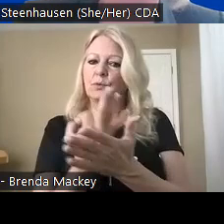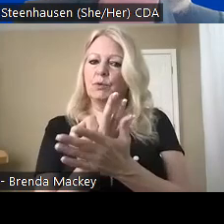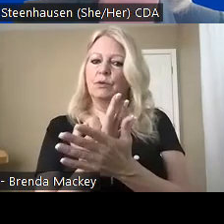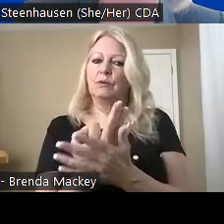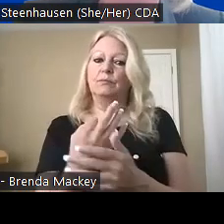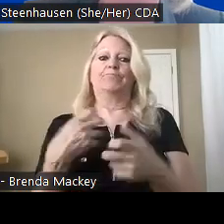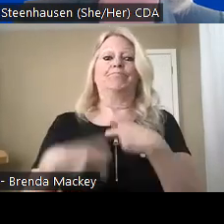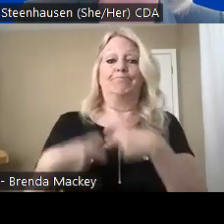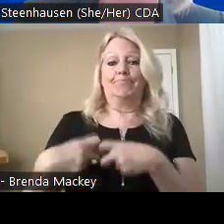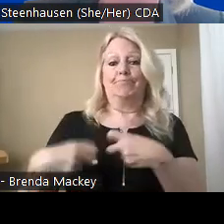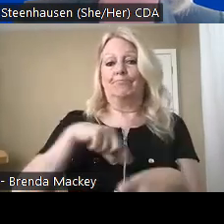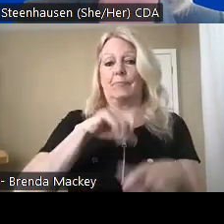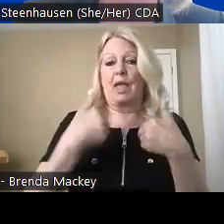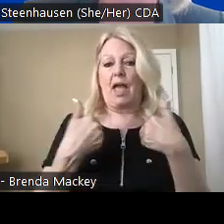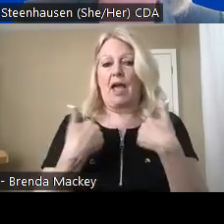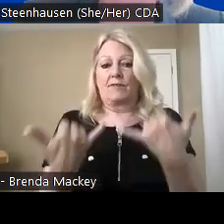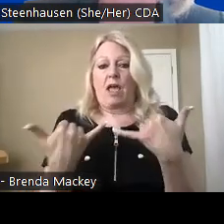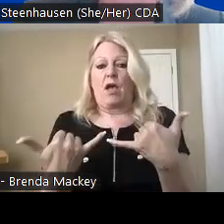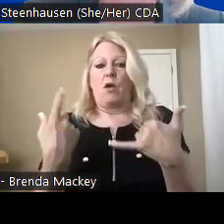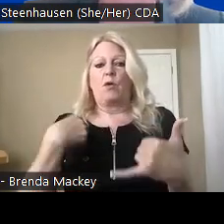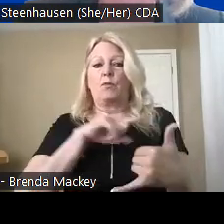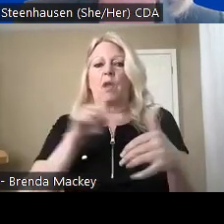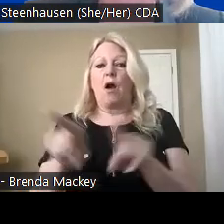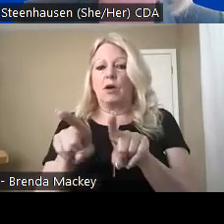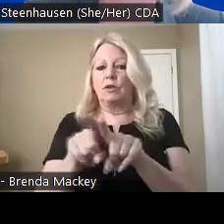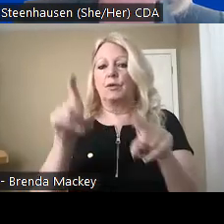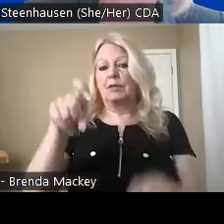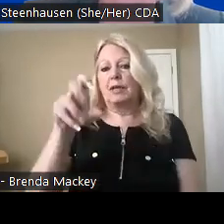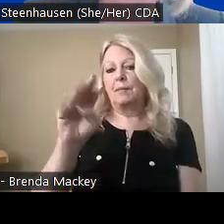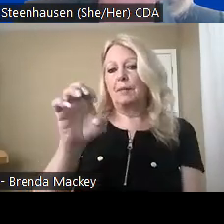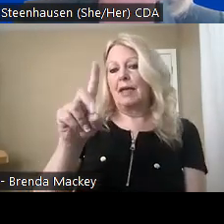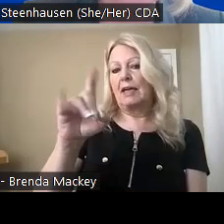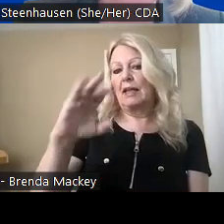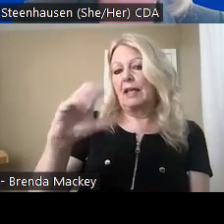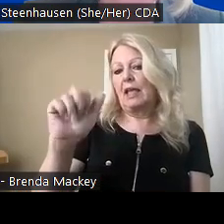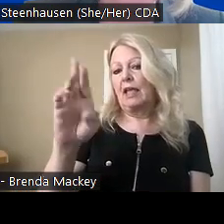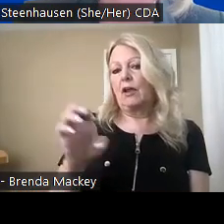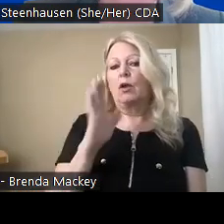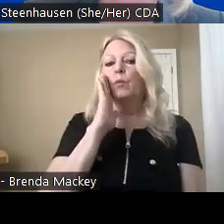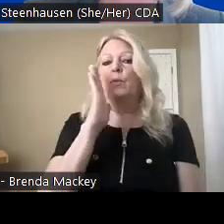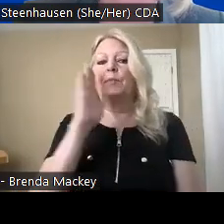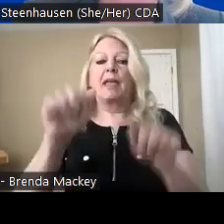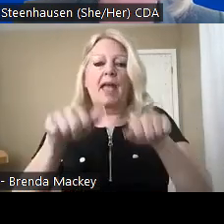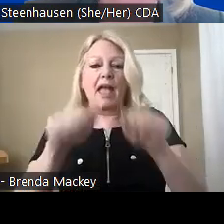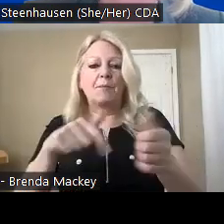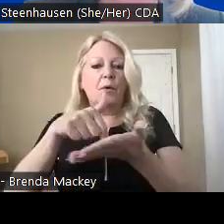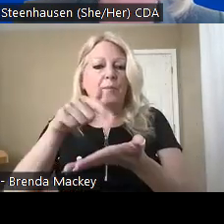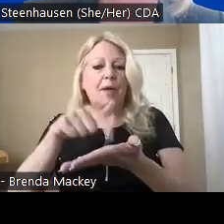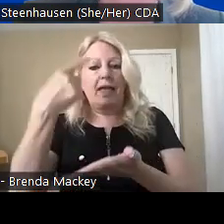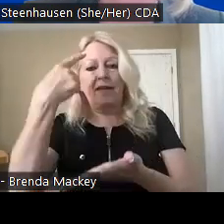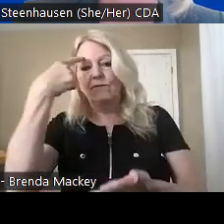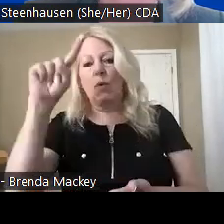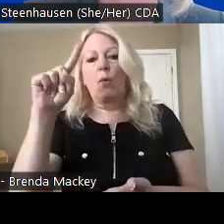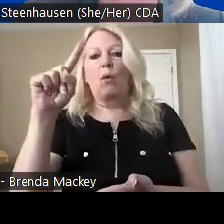a pilot demonstration through Medicare to see if Medicare would be able to pay for